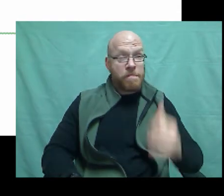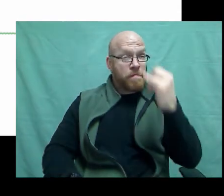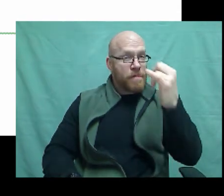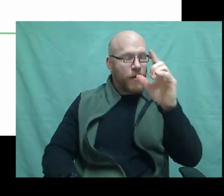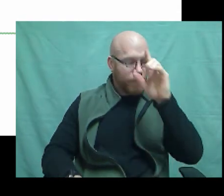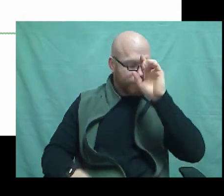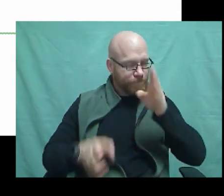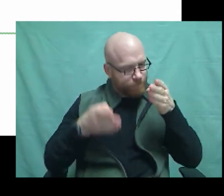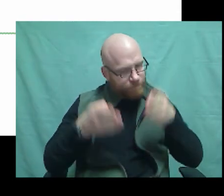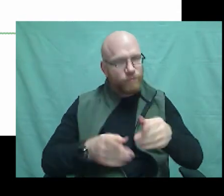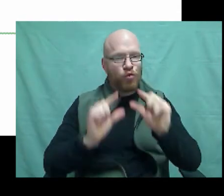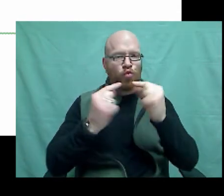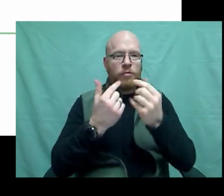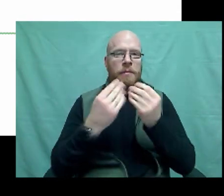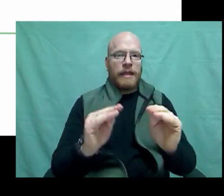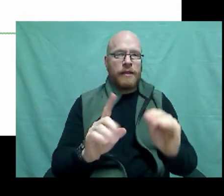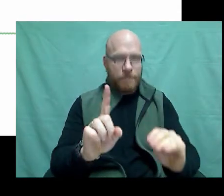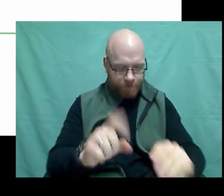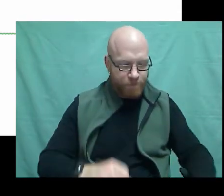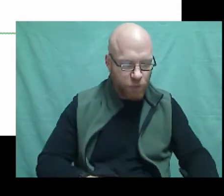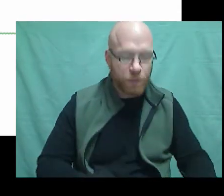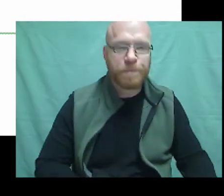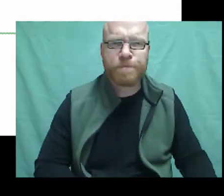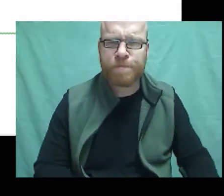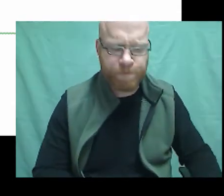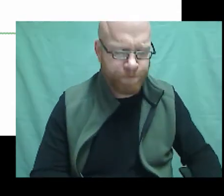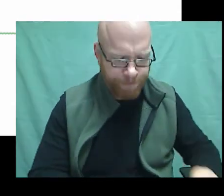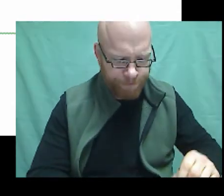All right. We'll have to work on the grouping method now.